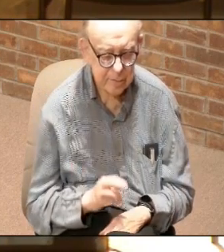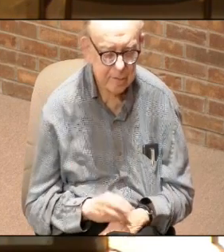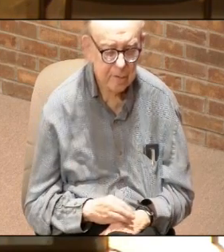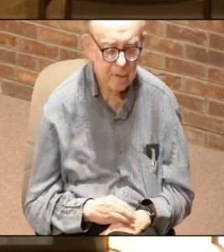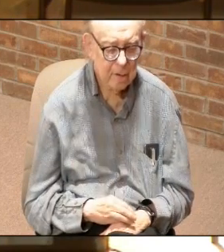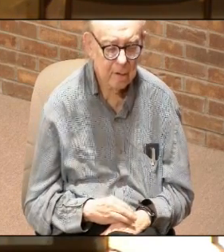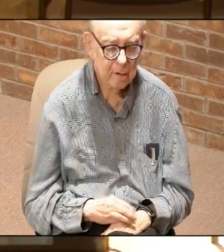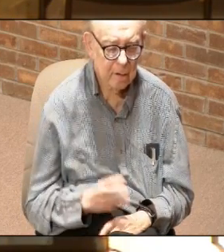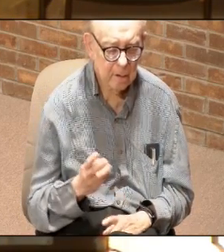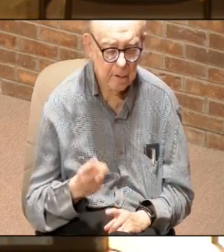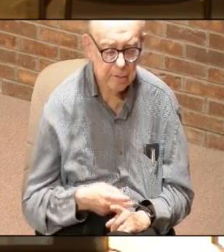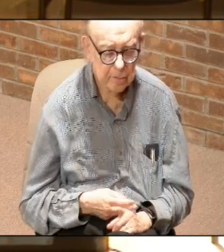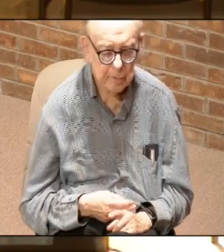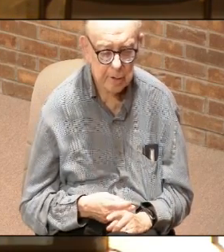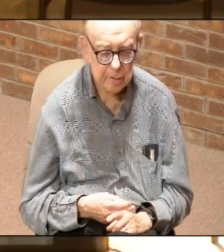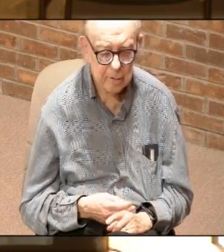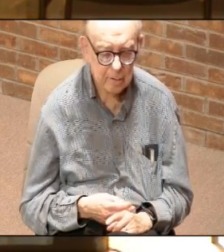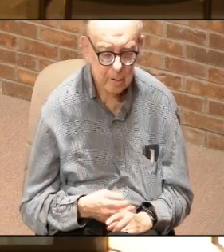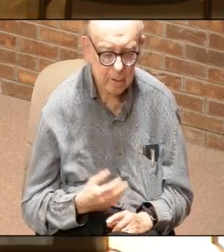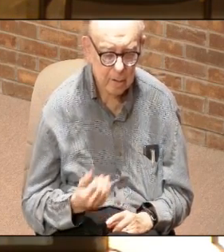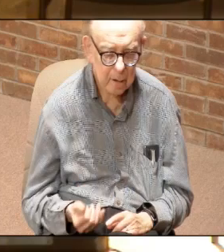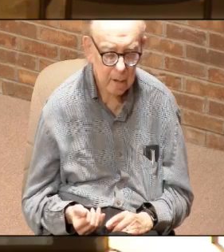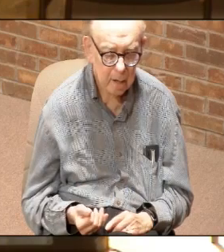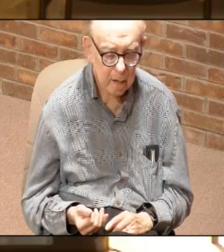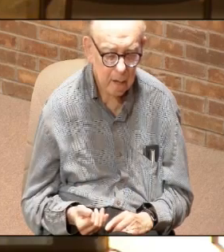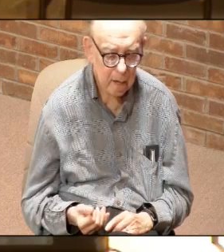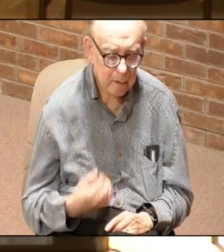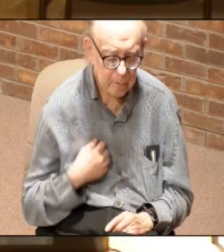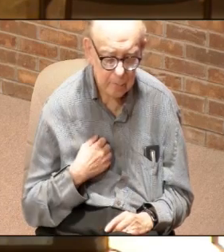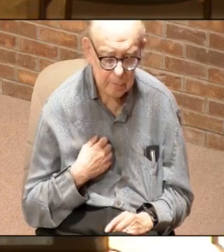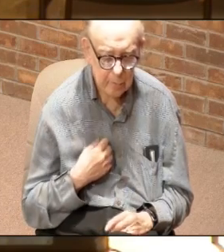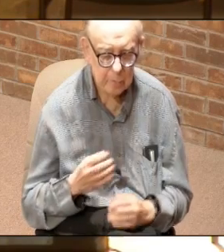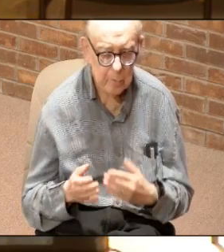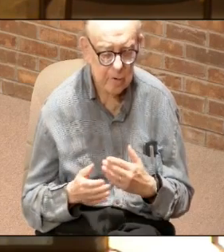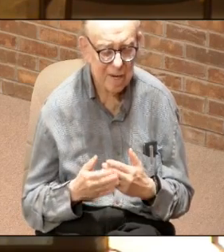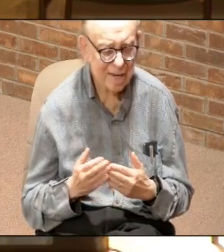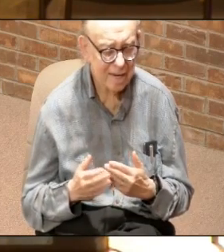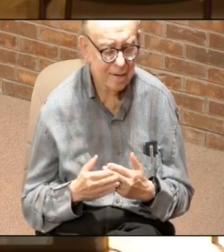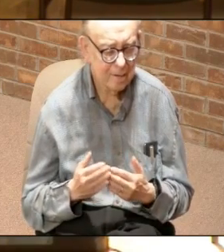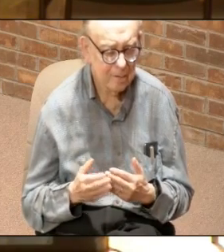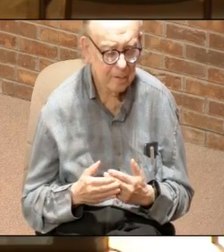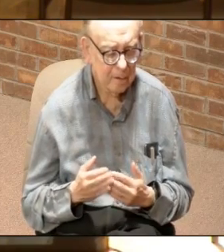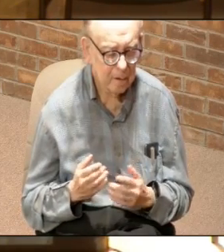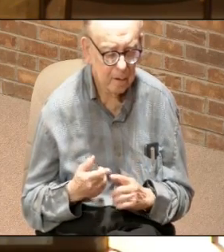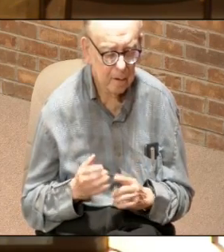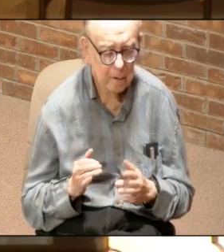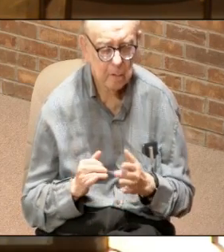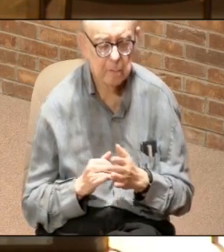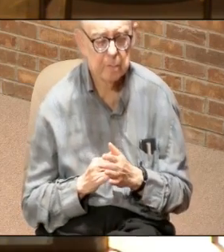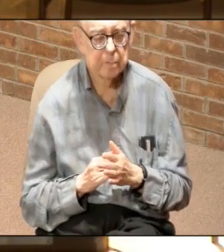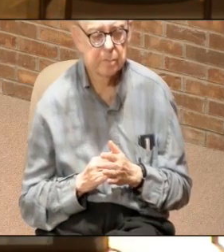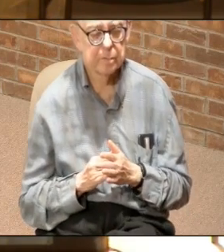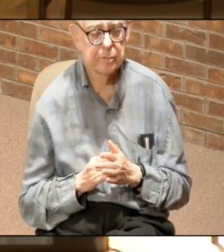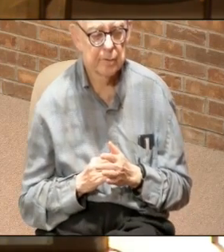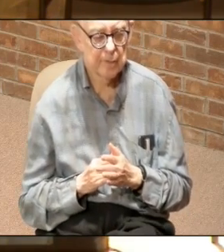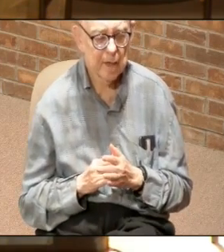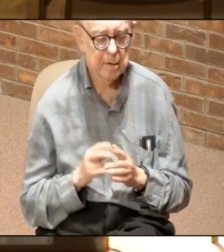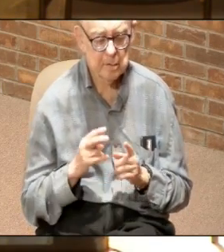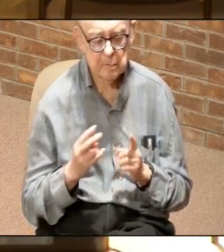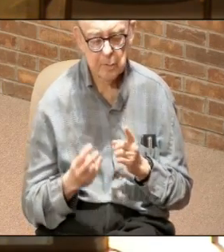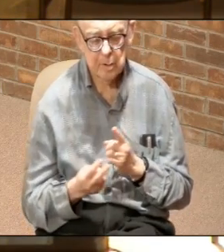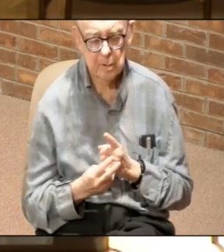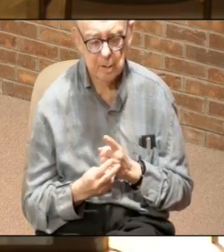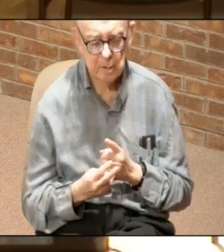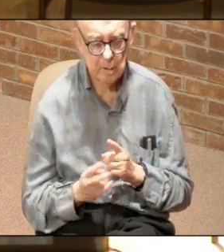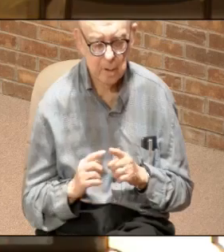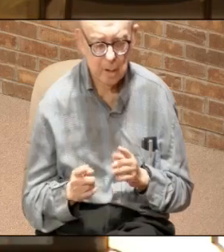in 2 months. And now more at ease from that viewpoint.